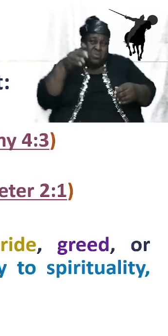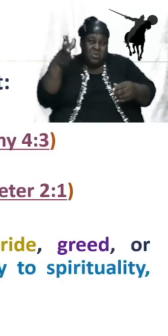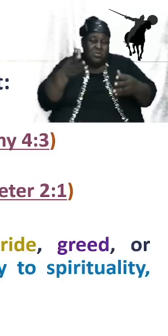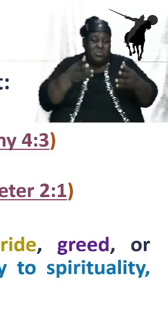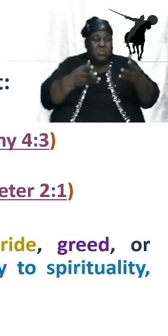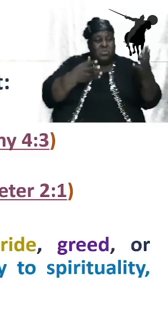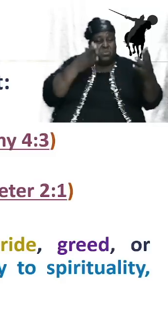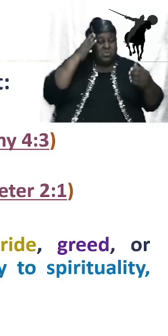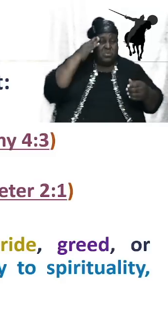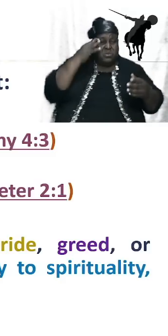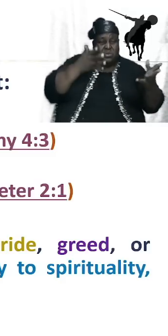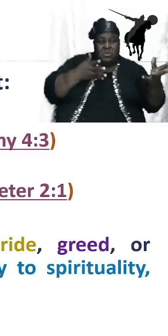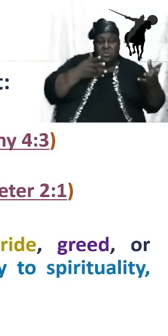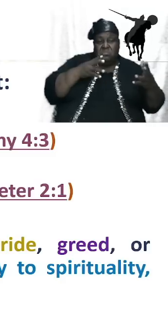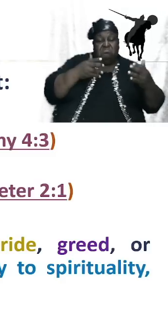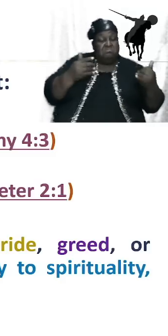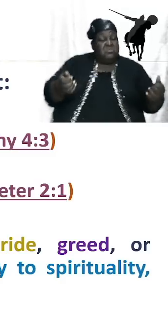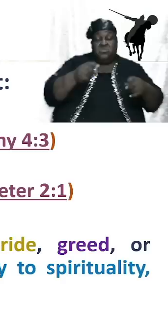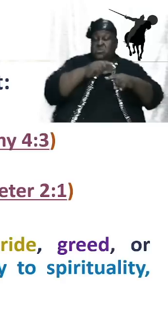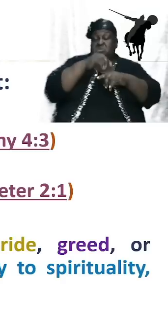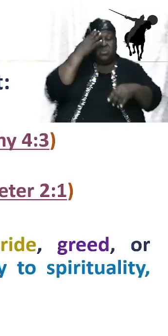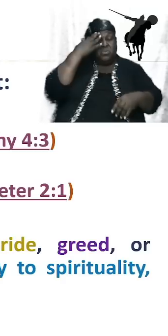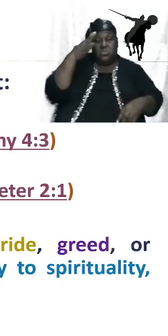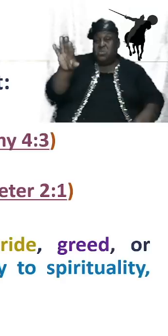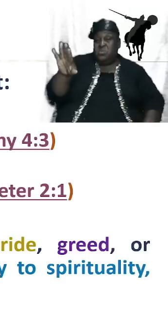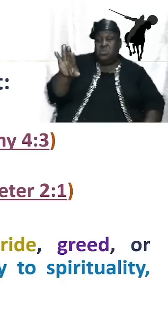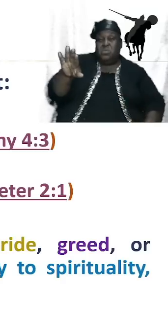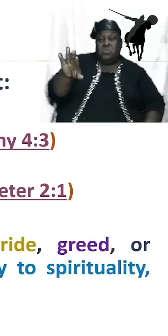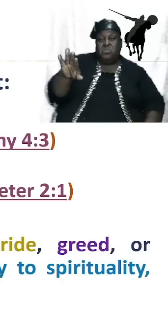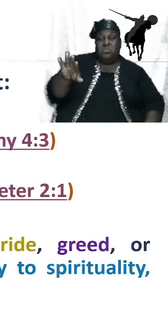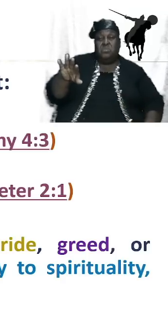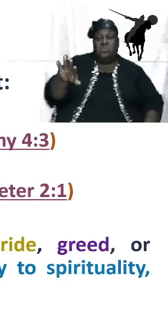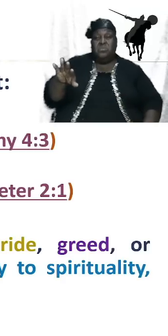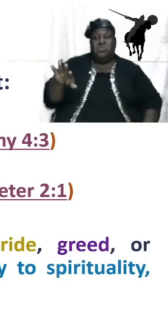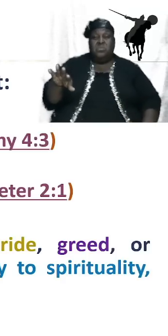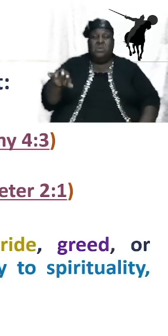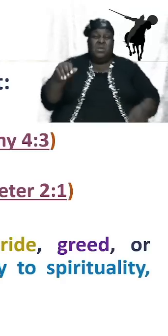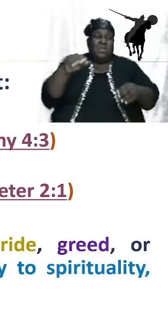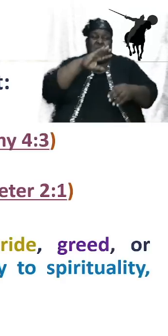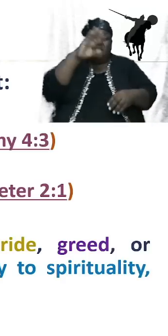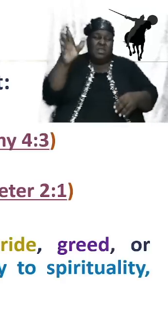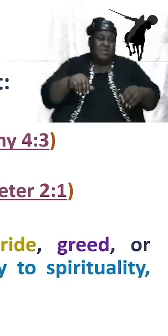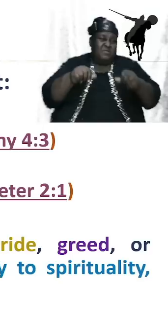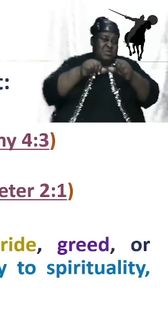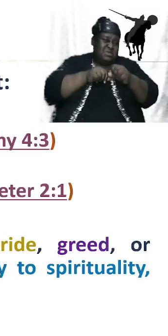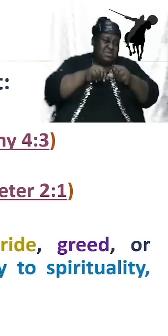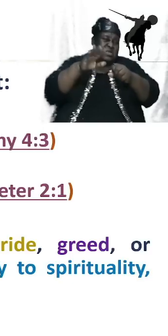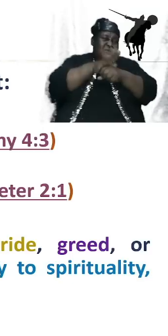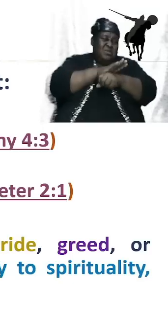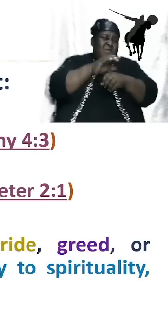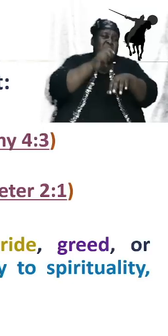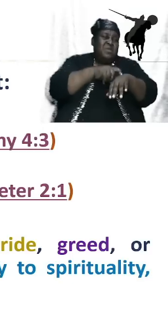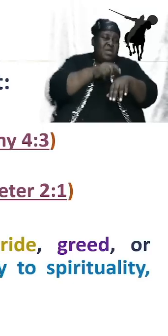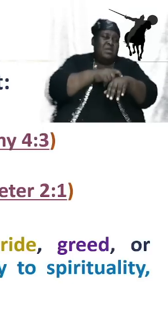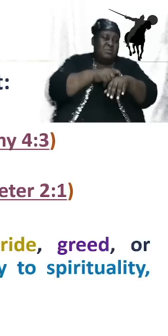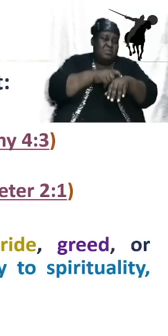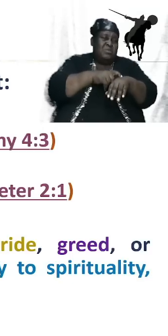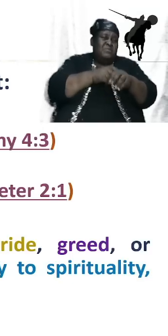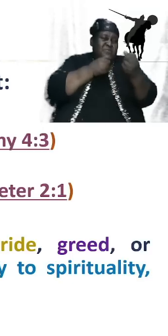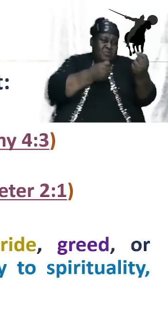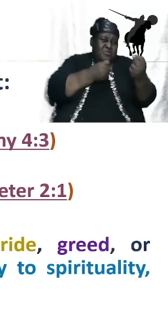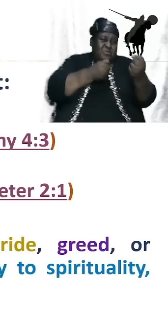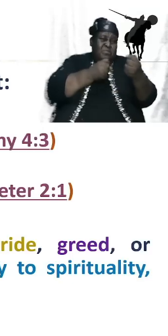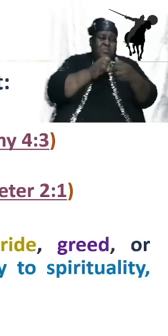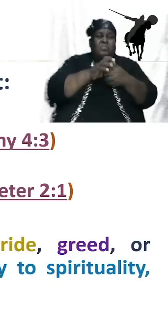today I don't even know where he is, because he there was spending enough time to cement yourself. It